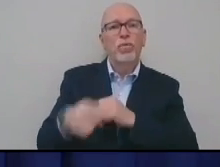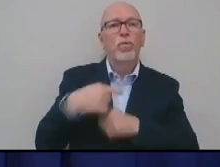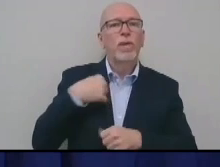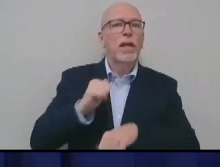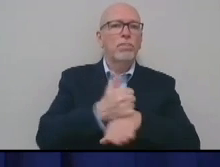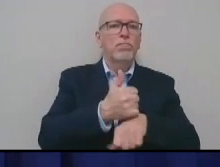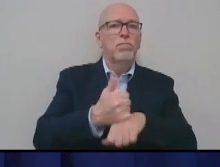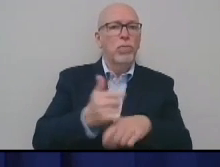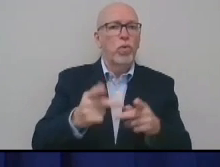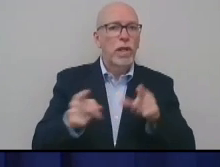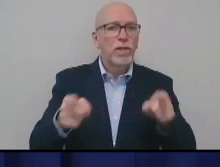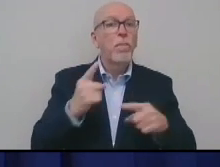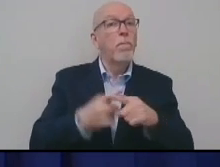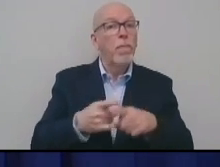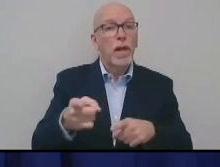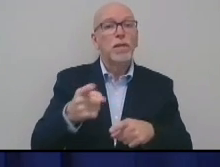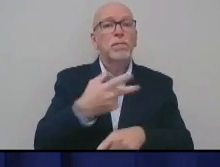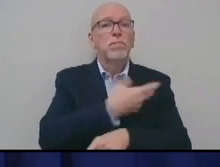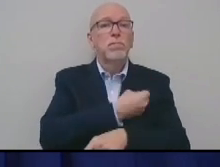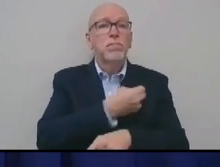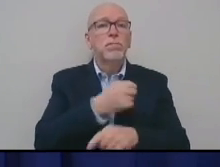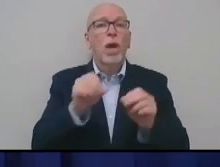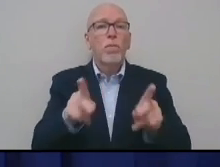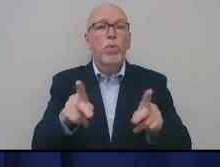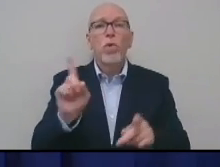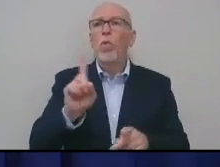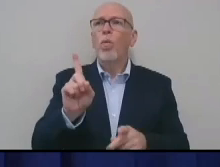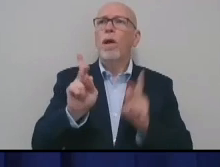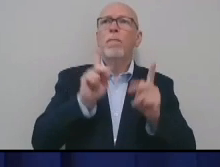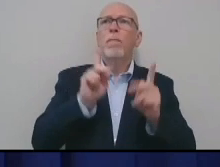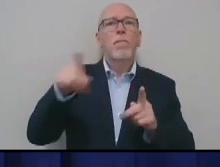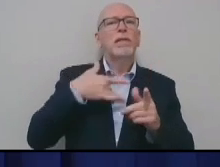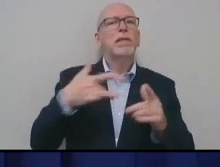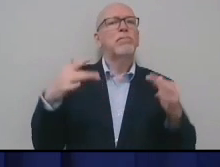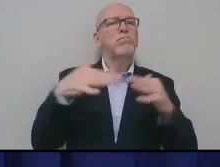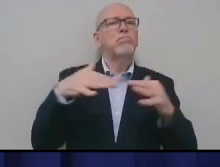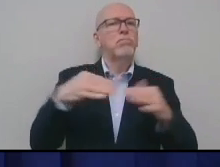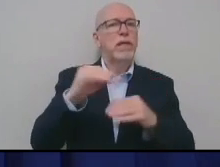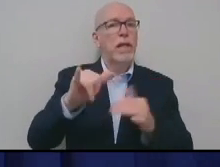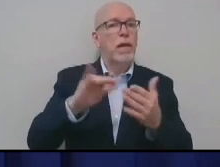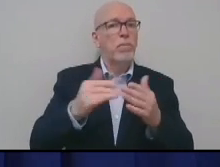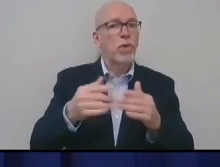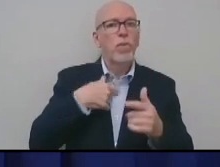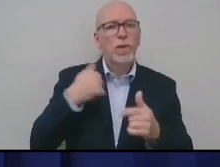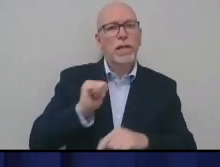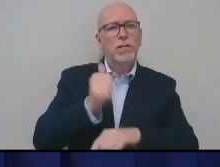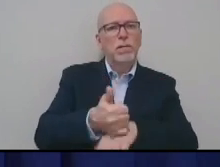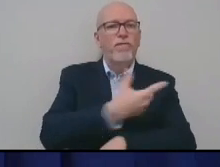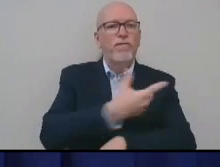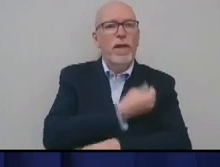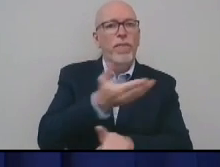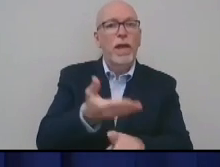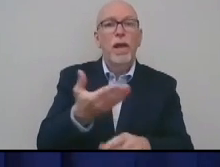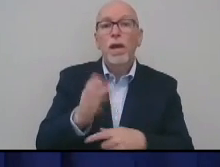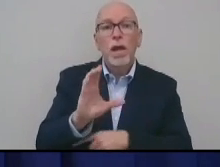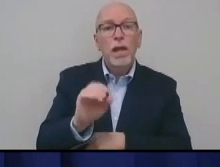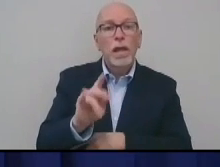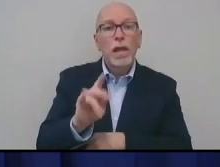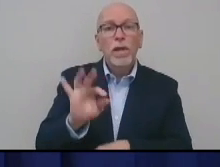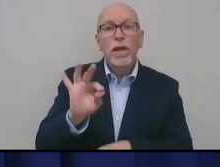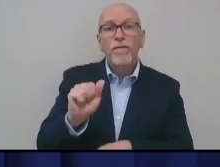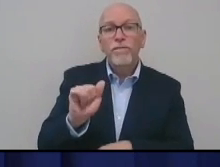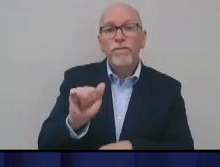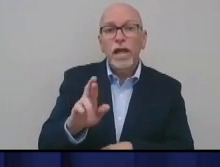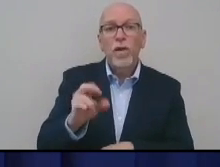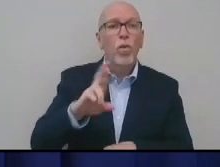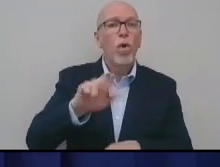vaccine opportunities. So where do people in that community congregate in order to bring vaccine there, whether it be a county fair or some other event that we can make